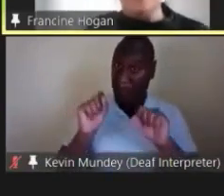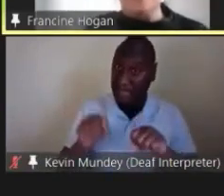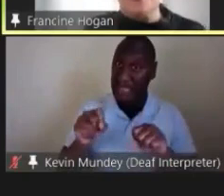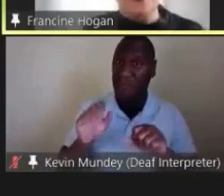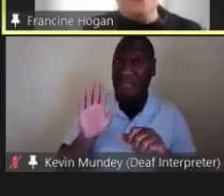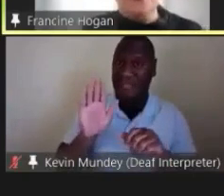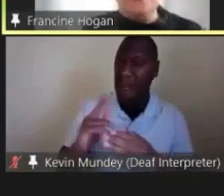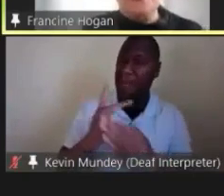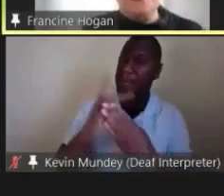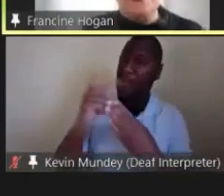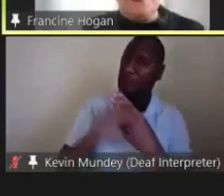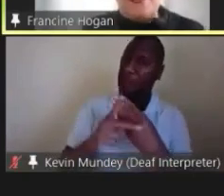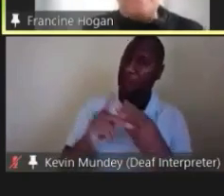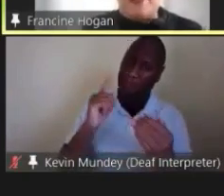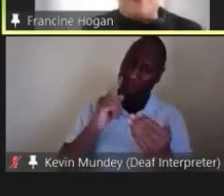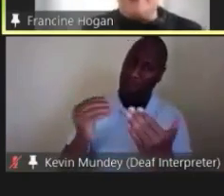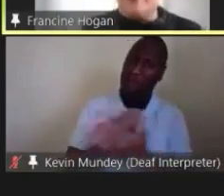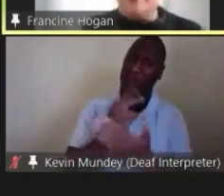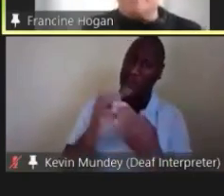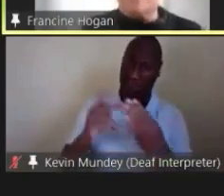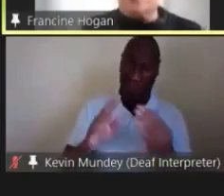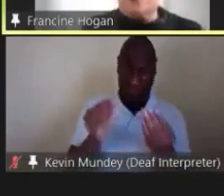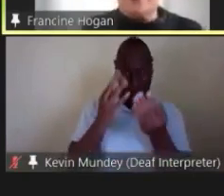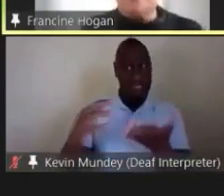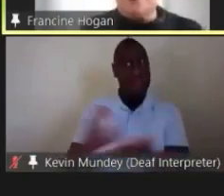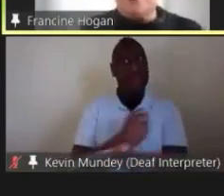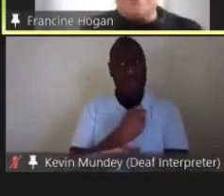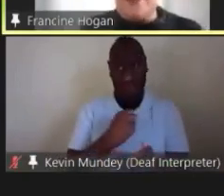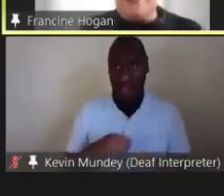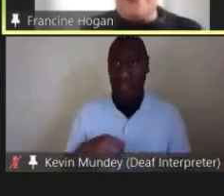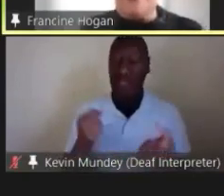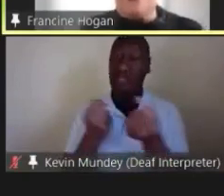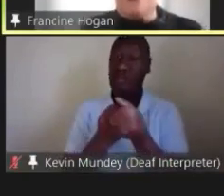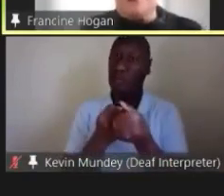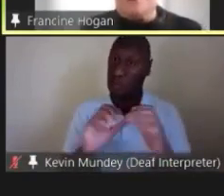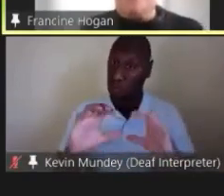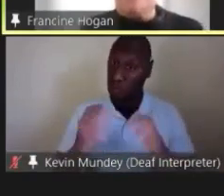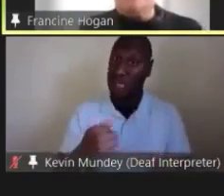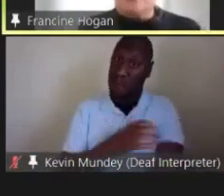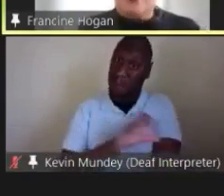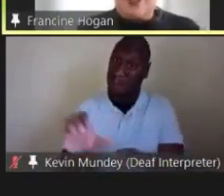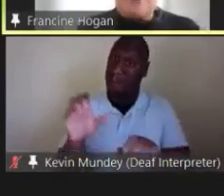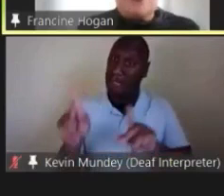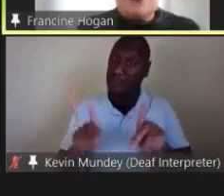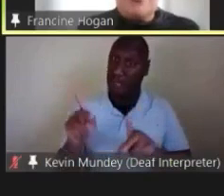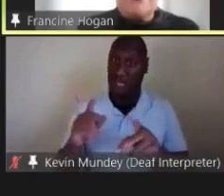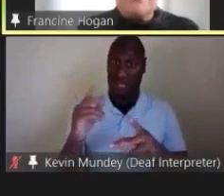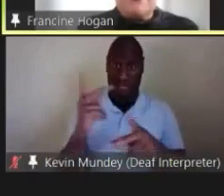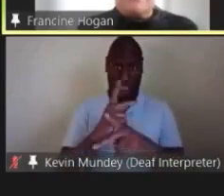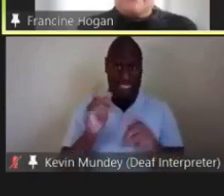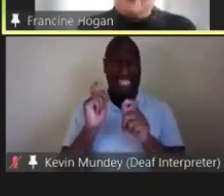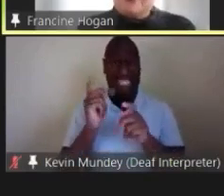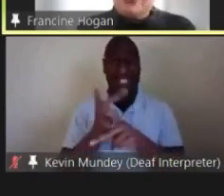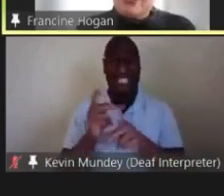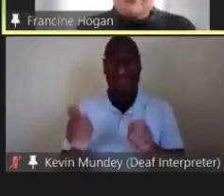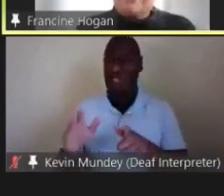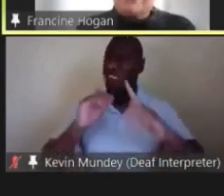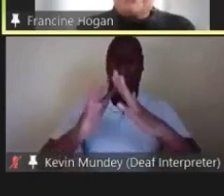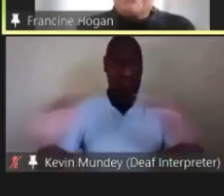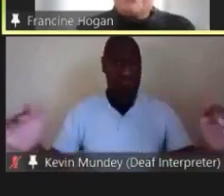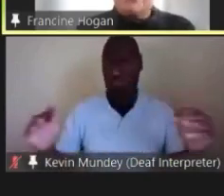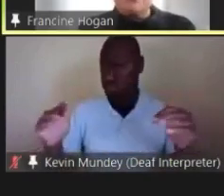Philadelphia Parent Support Groups empower caregivers with loved ones of any age through learning opportunities,